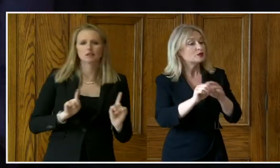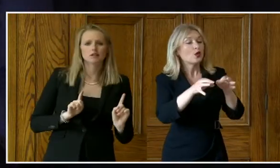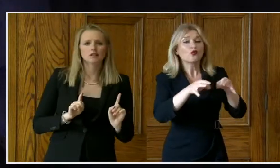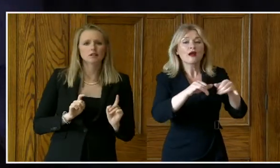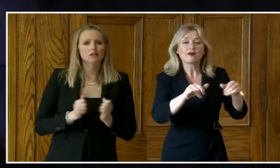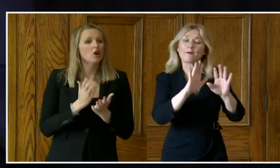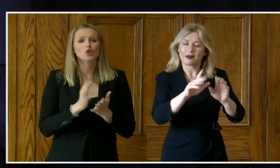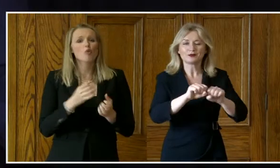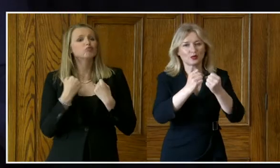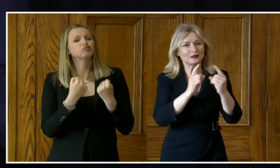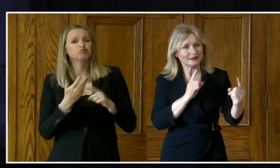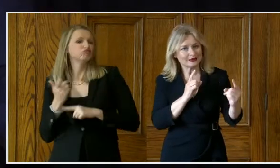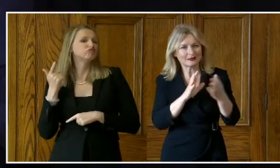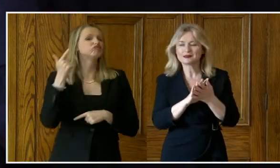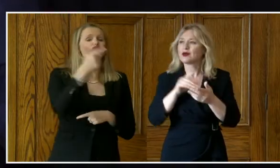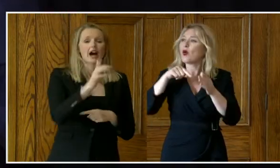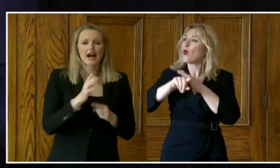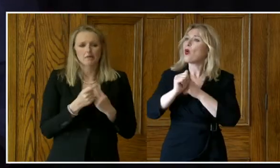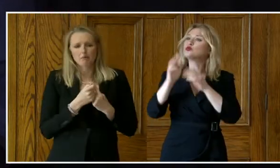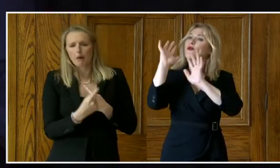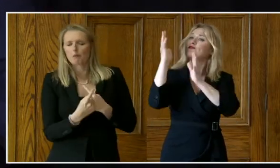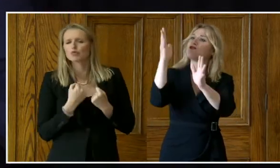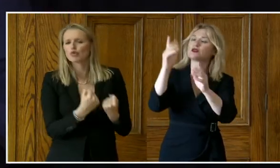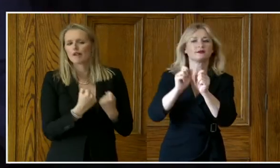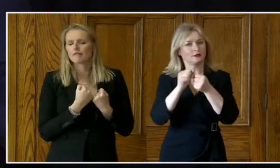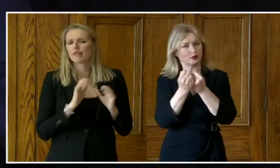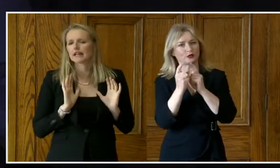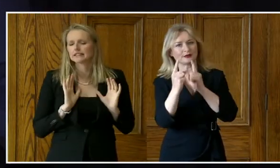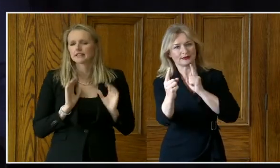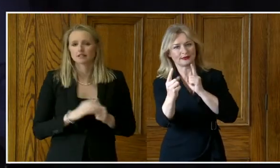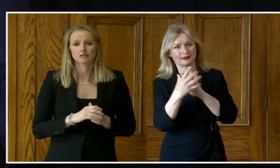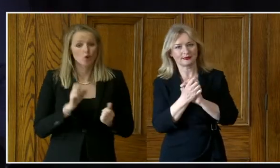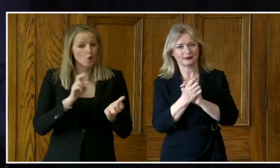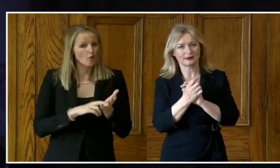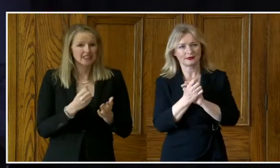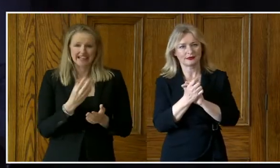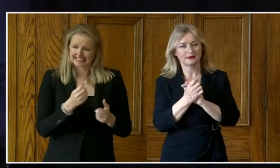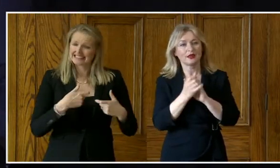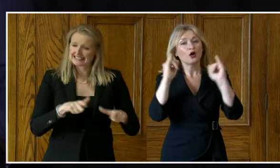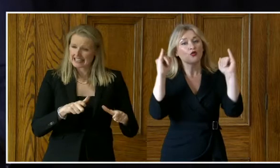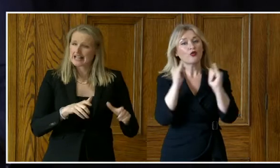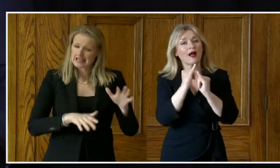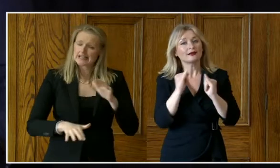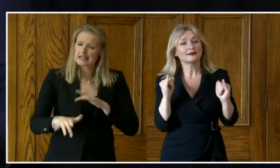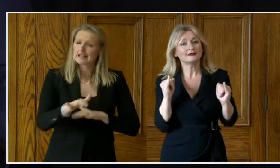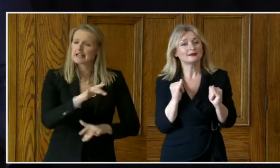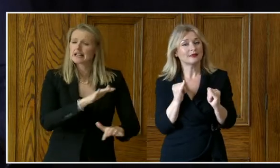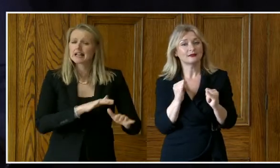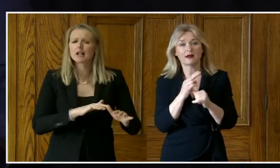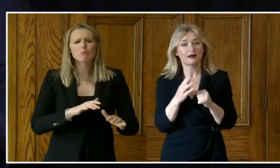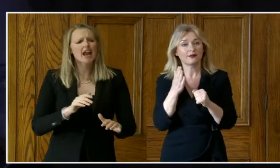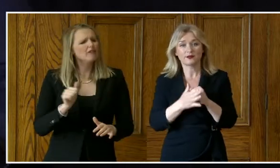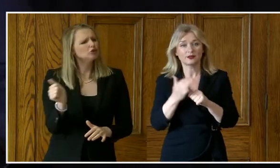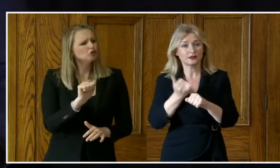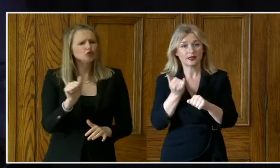recycling centre, and only if you absolutely must. The battle is far from over, but we can already feel hope, triumph over